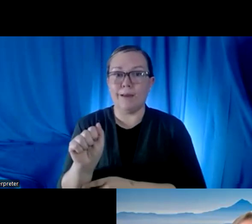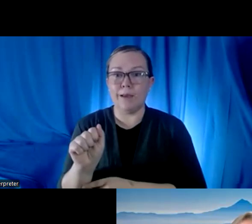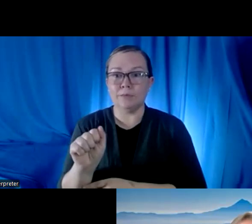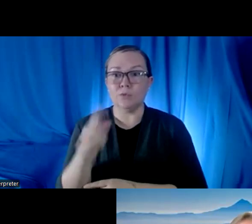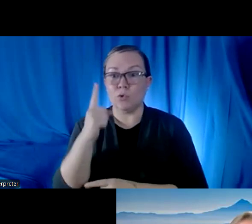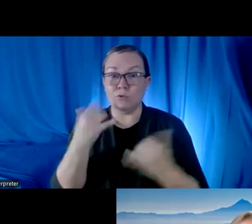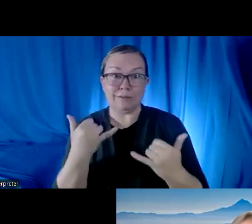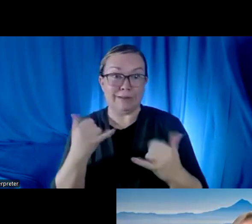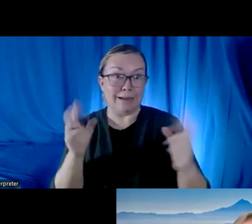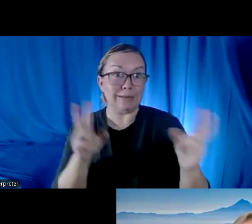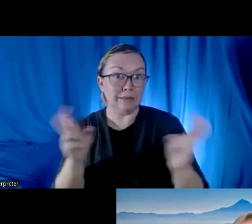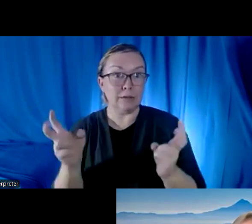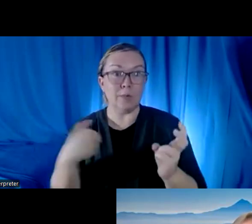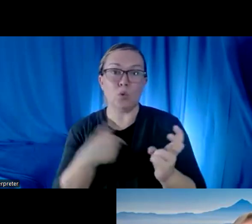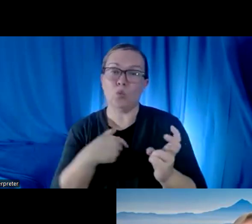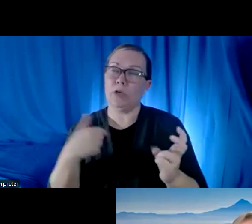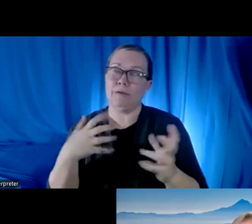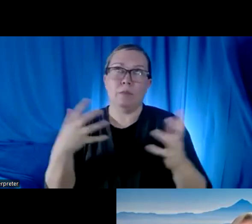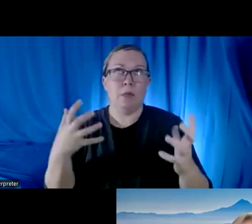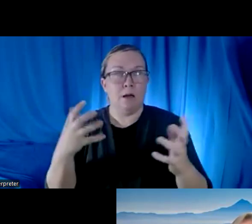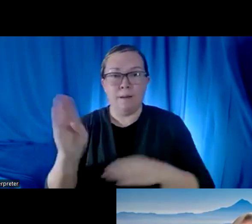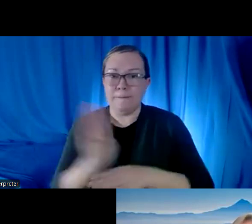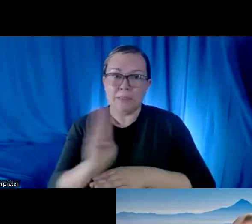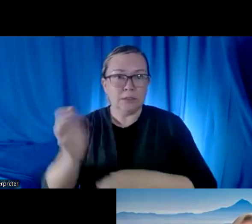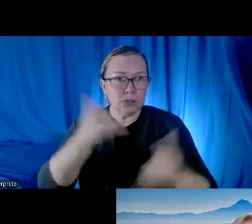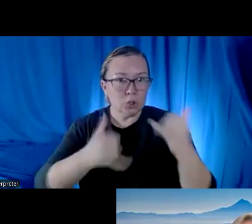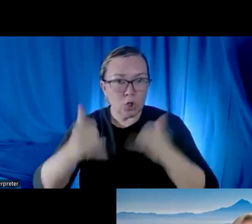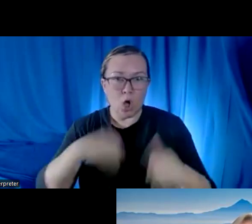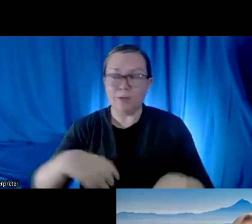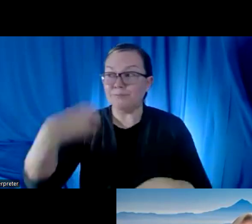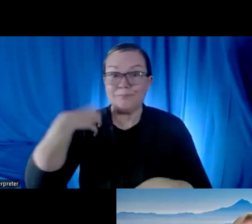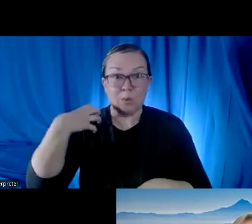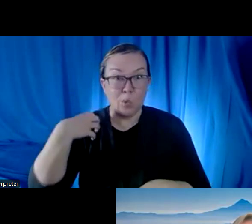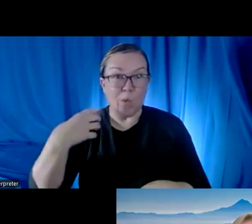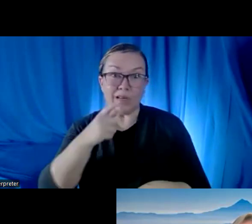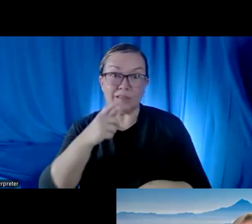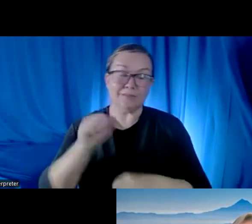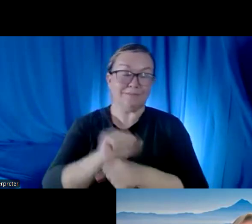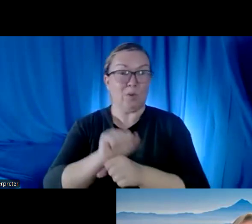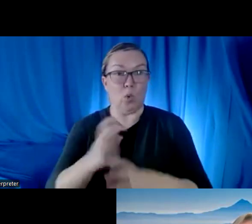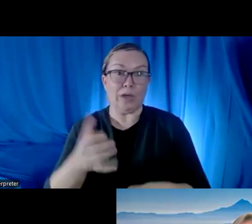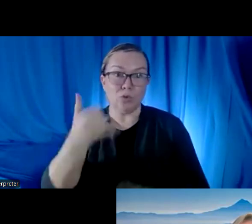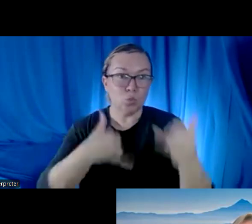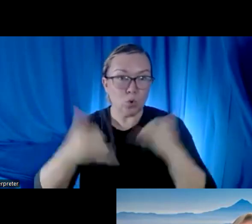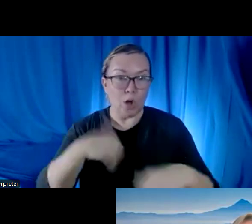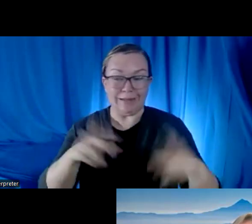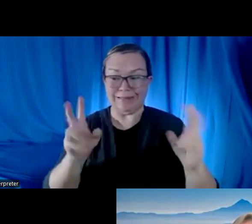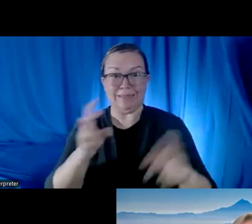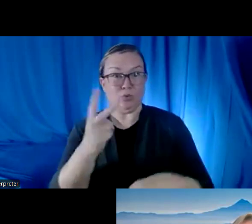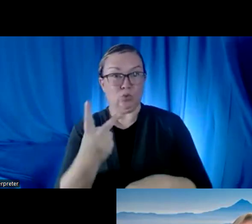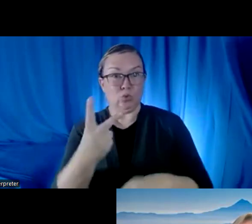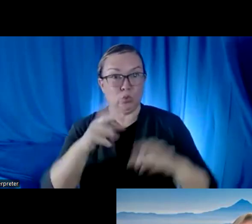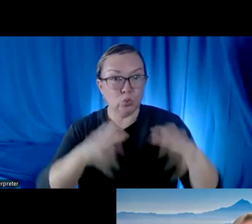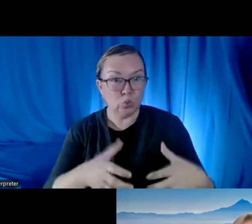today's topic, we get a lot of businesses that call, we get a lot of employees that call, we get Title II entities, we get people who